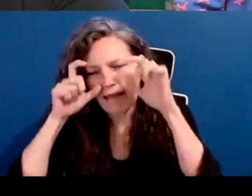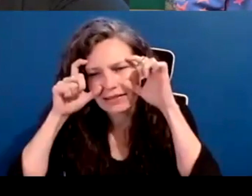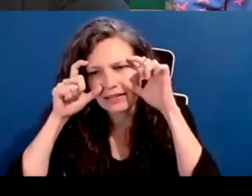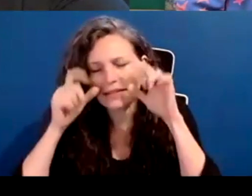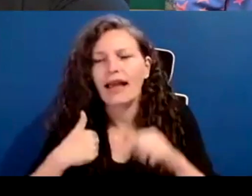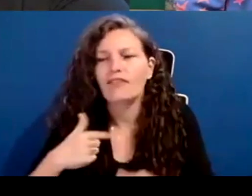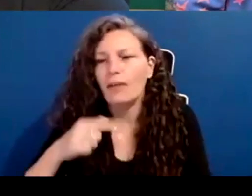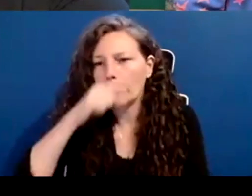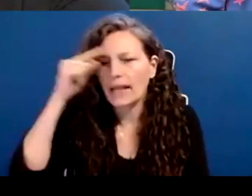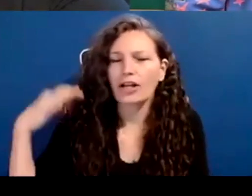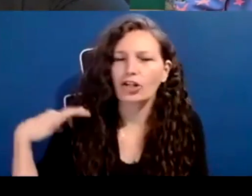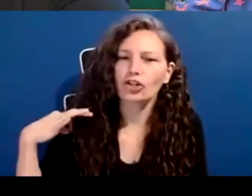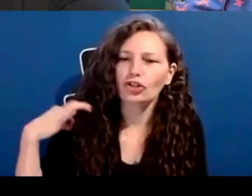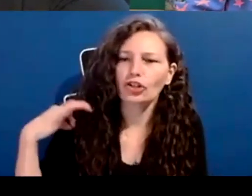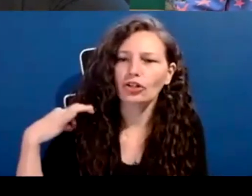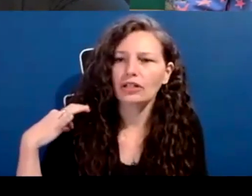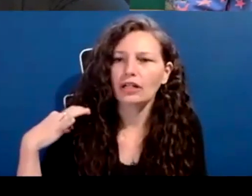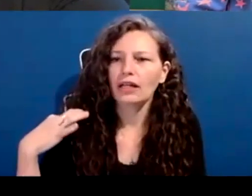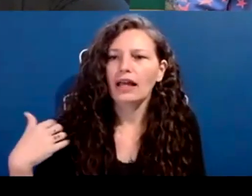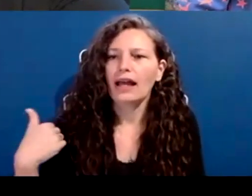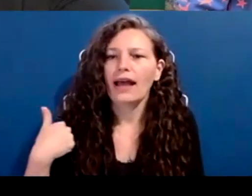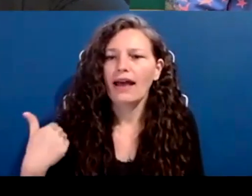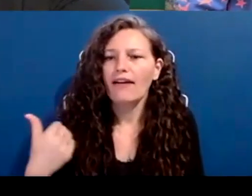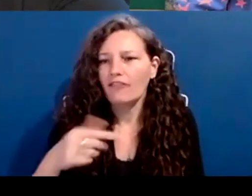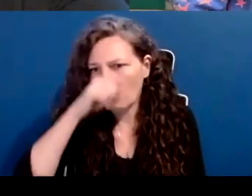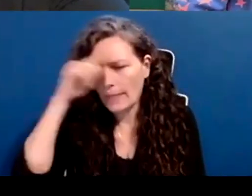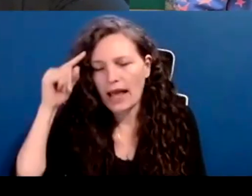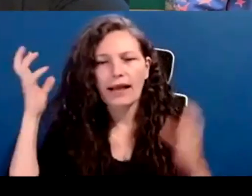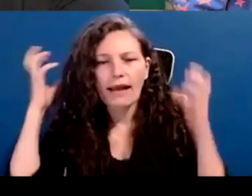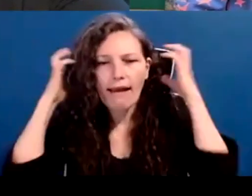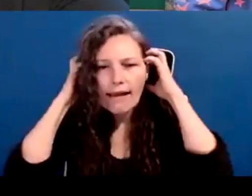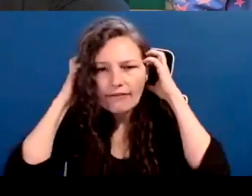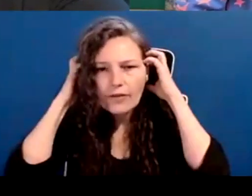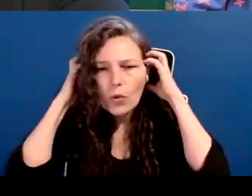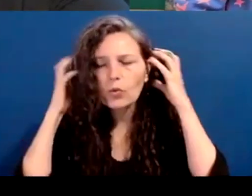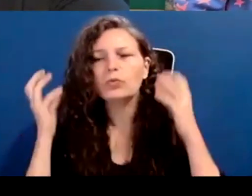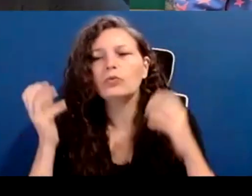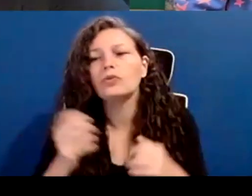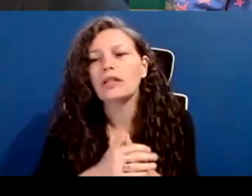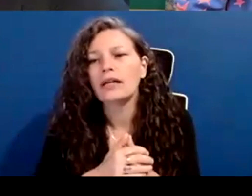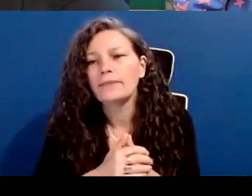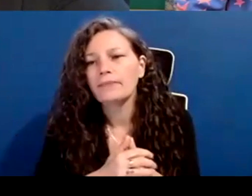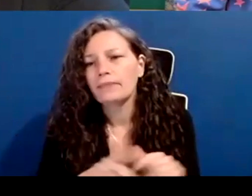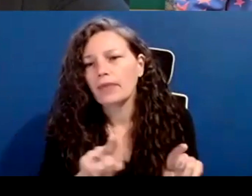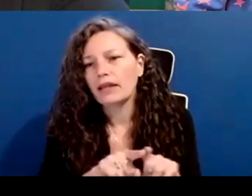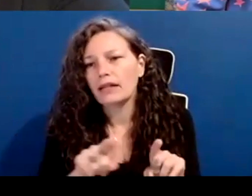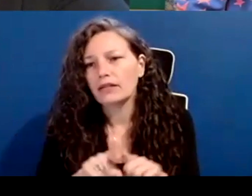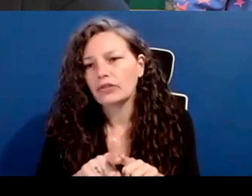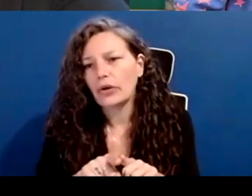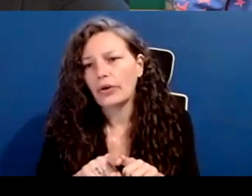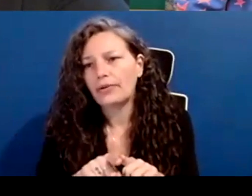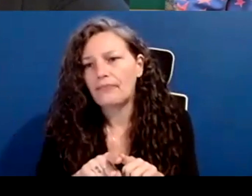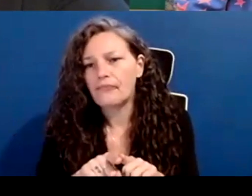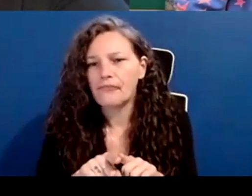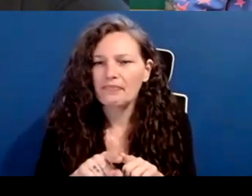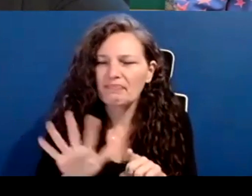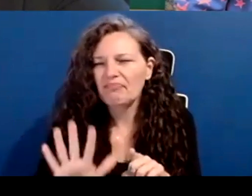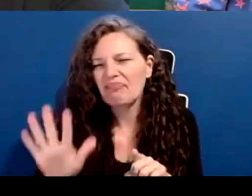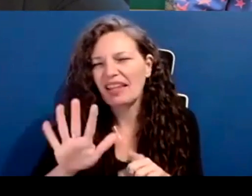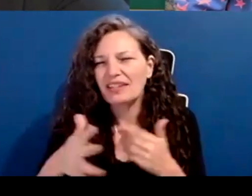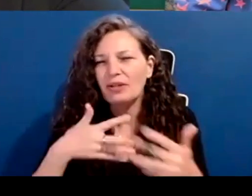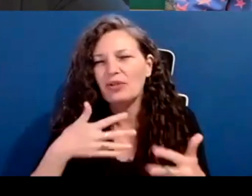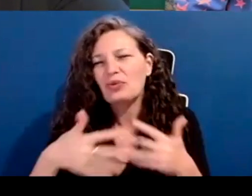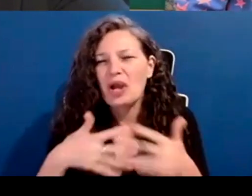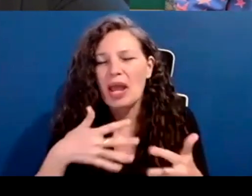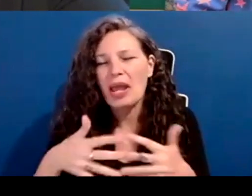using black headphones, and have a, I guess it's almost all gray now, my beard.